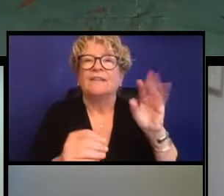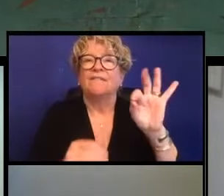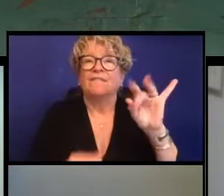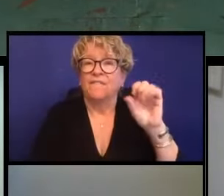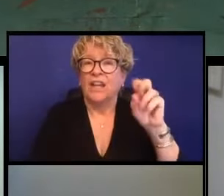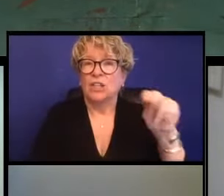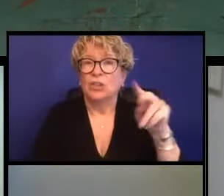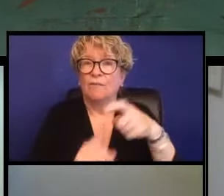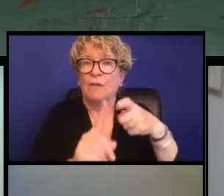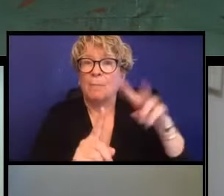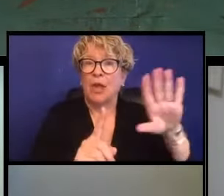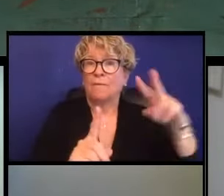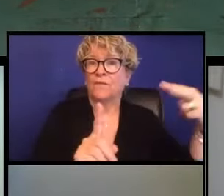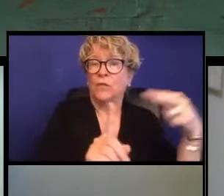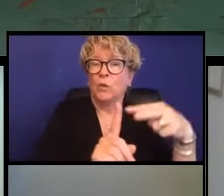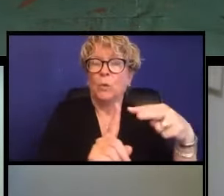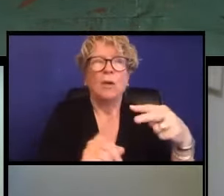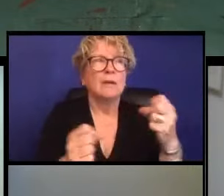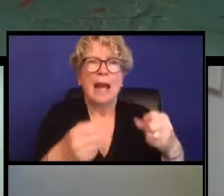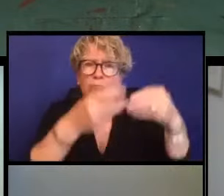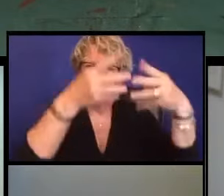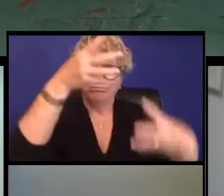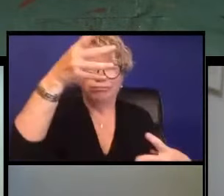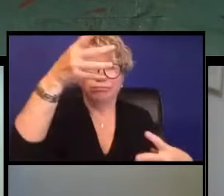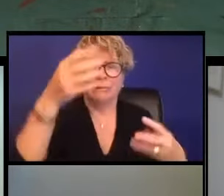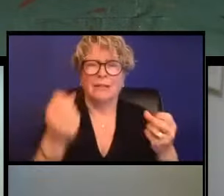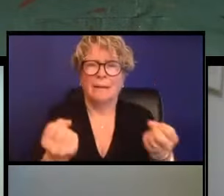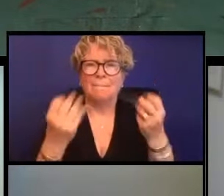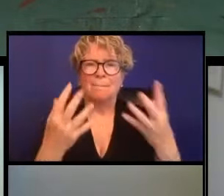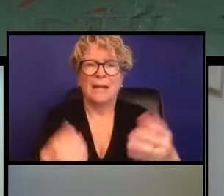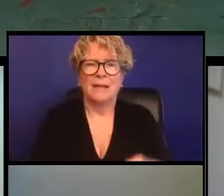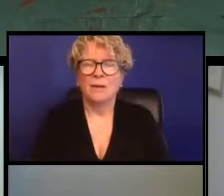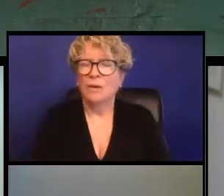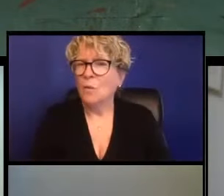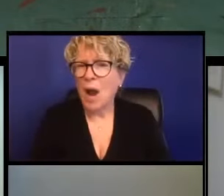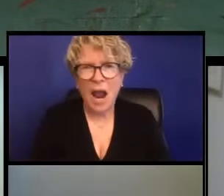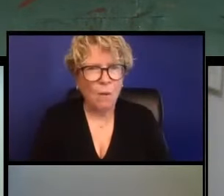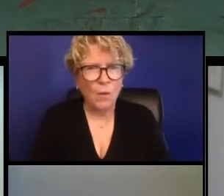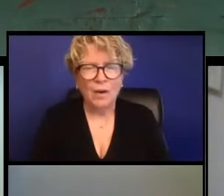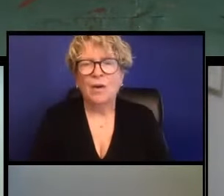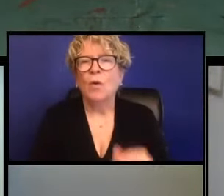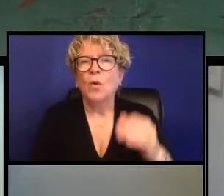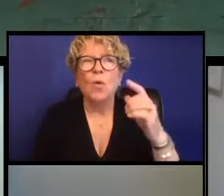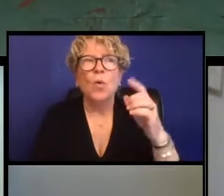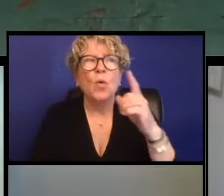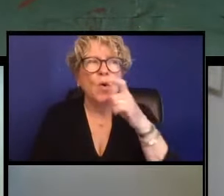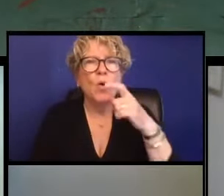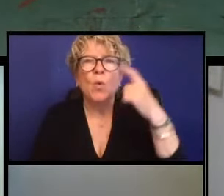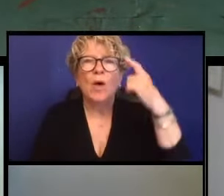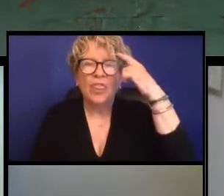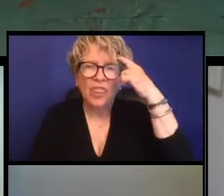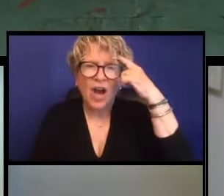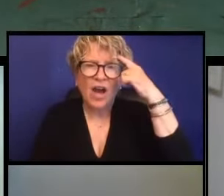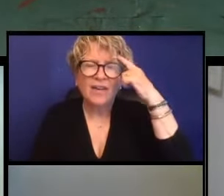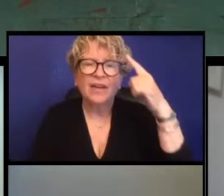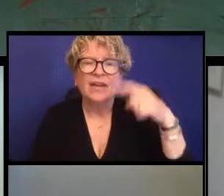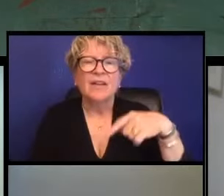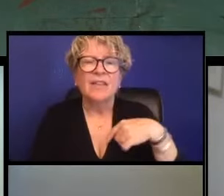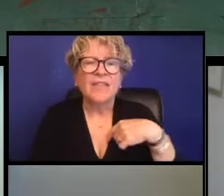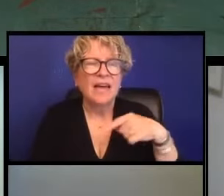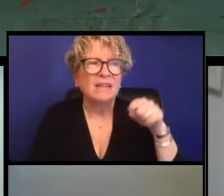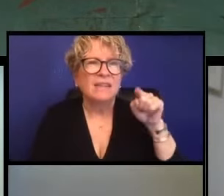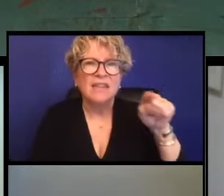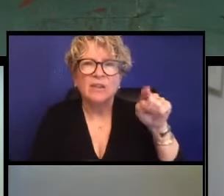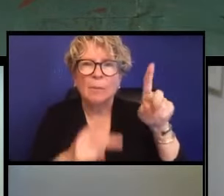count, right? I mean, who would have thought that, Tomi Adeyemi was going to get like, I think a six-figure book deal? I